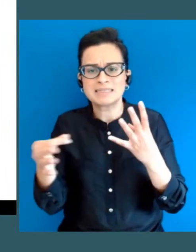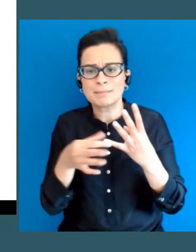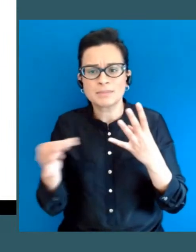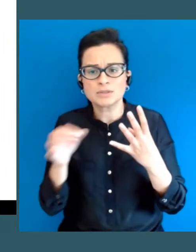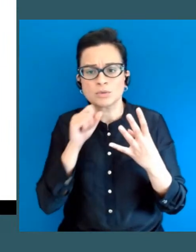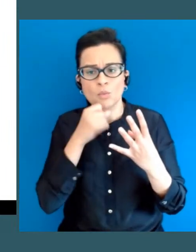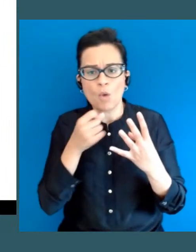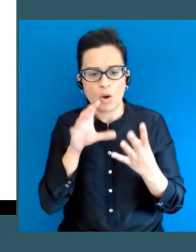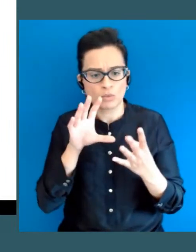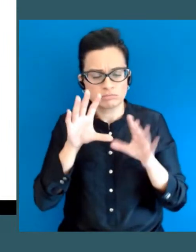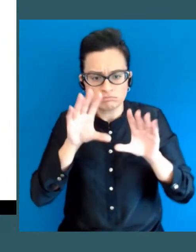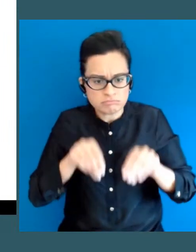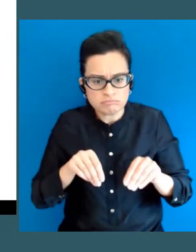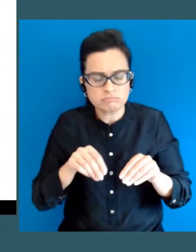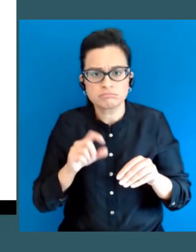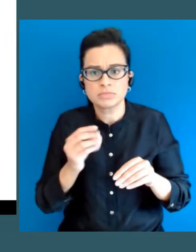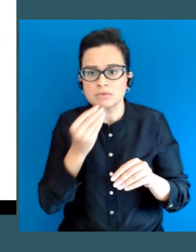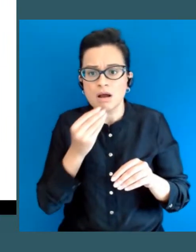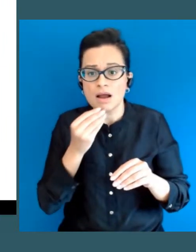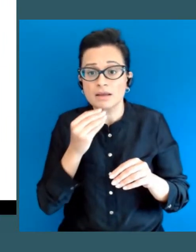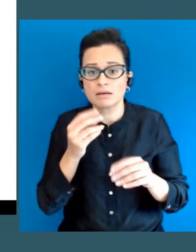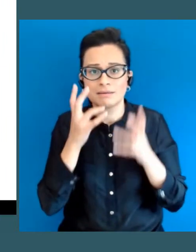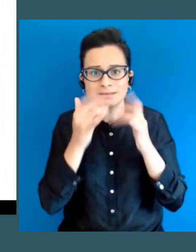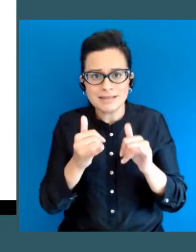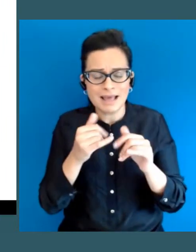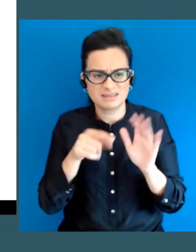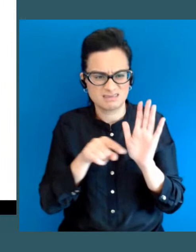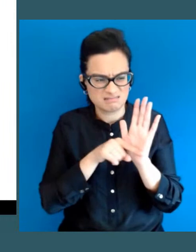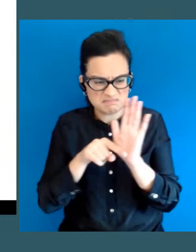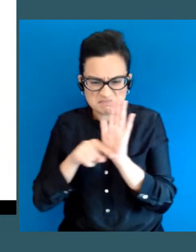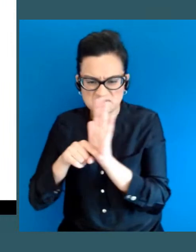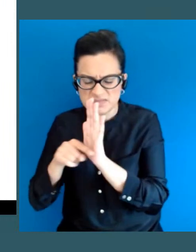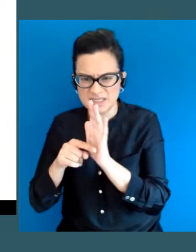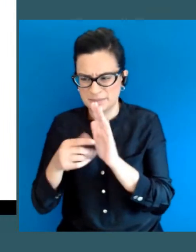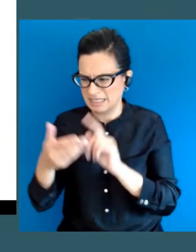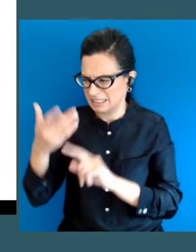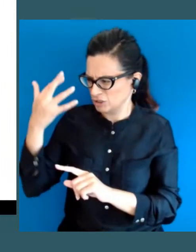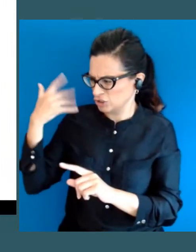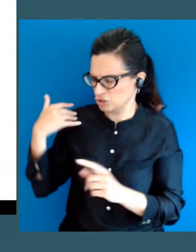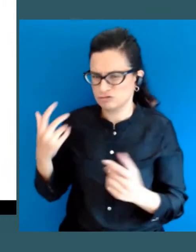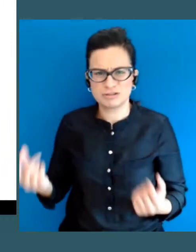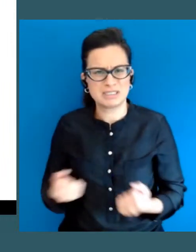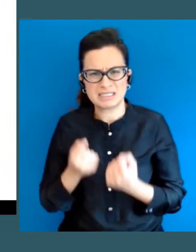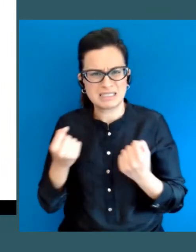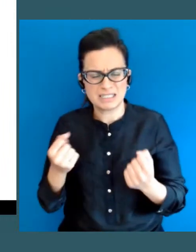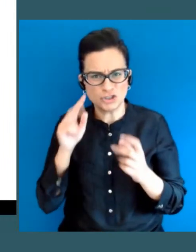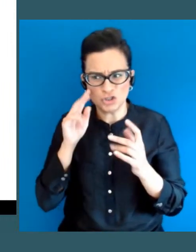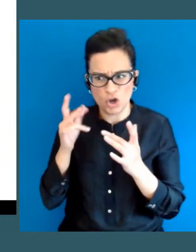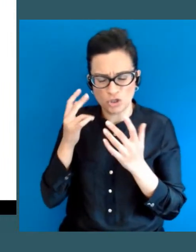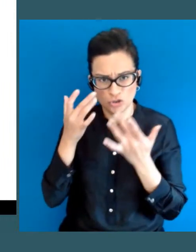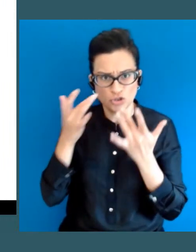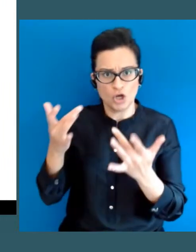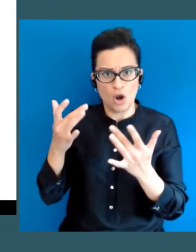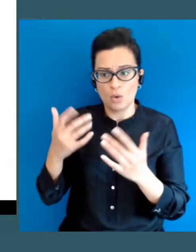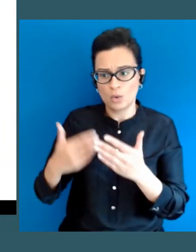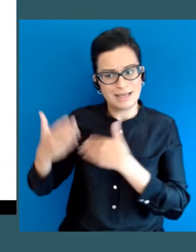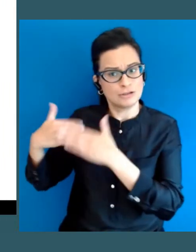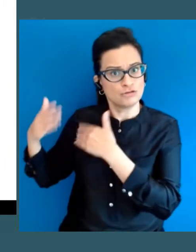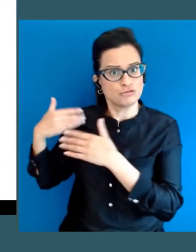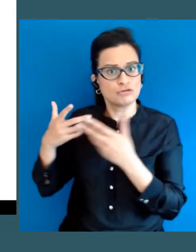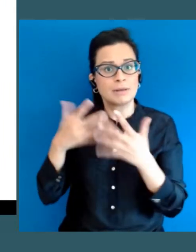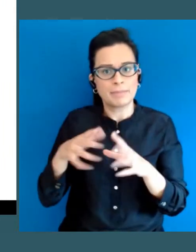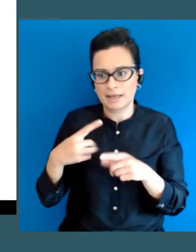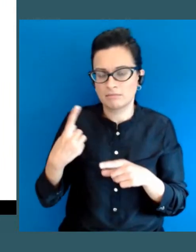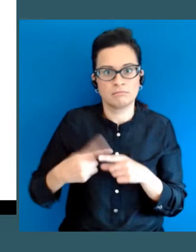The tests are negative and a strong history. And the reason we say that is it might require a challenge. So if you've got a really good history of having an immediate reaction on a couple of occasions, test